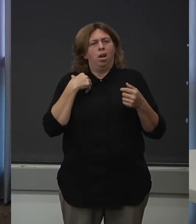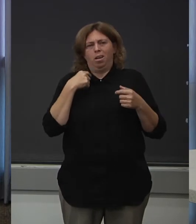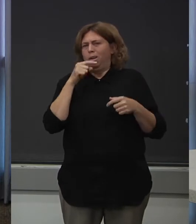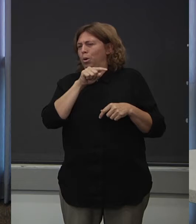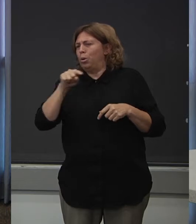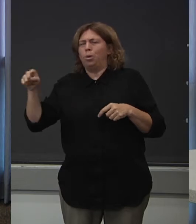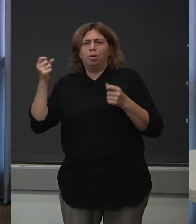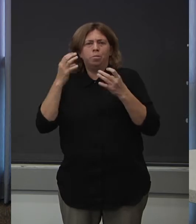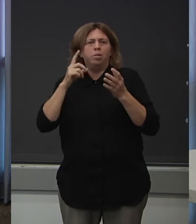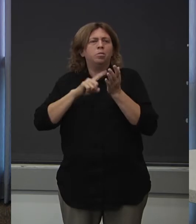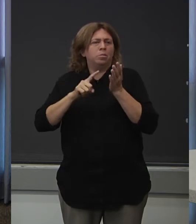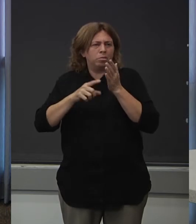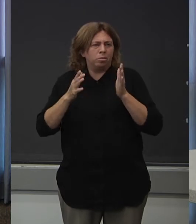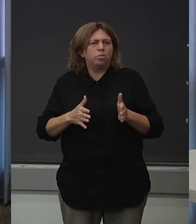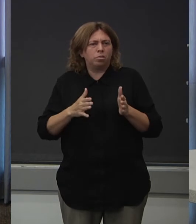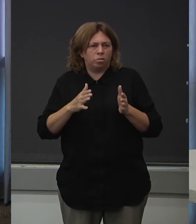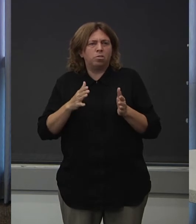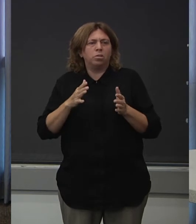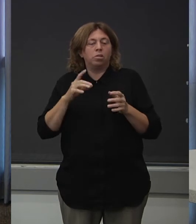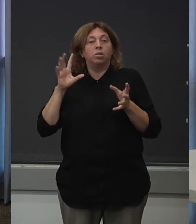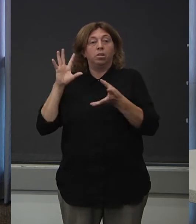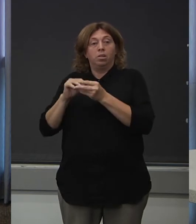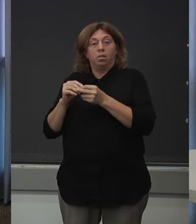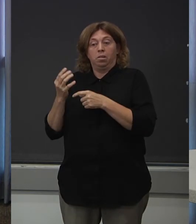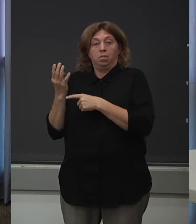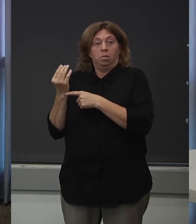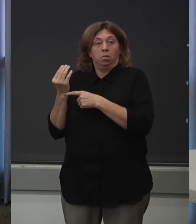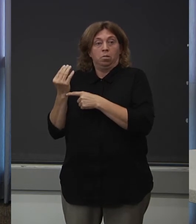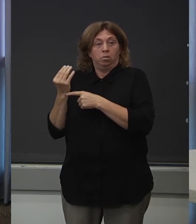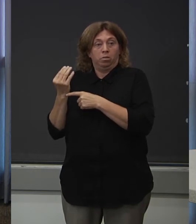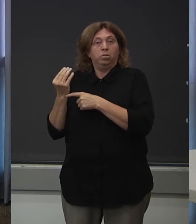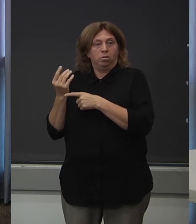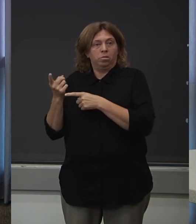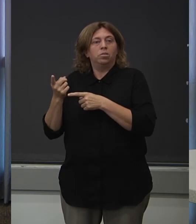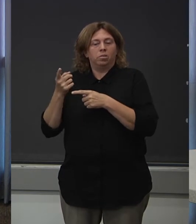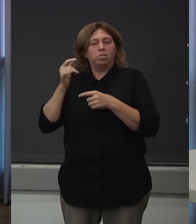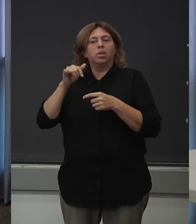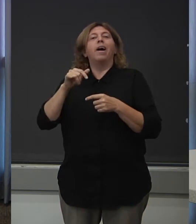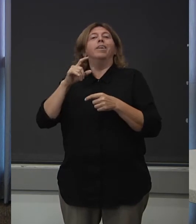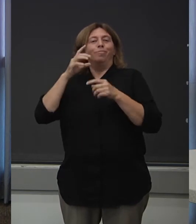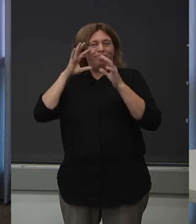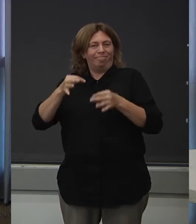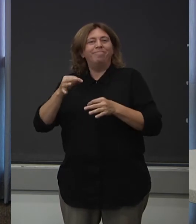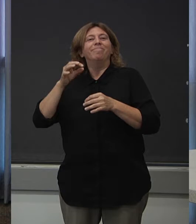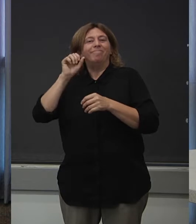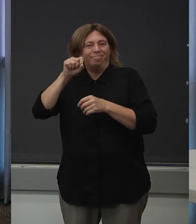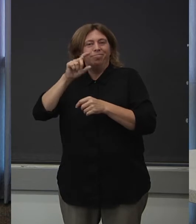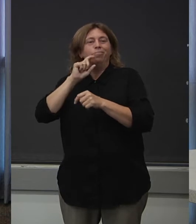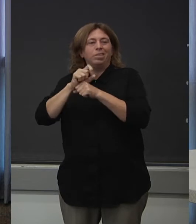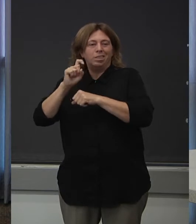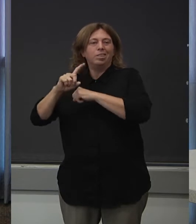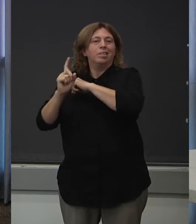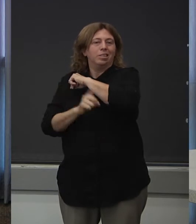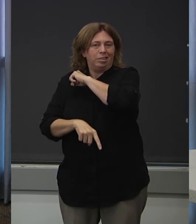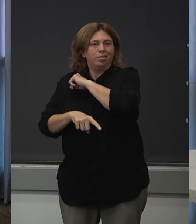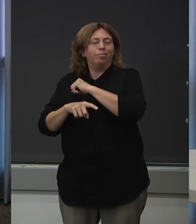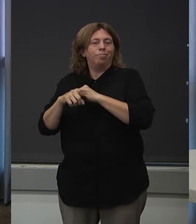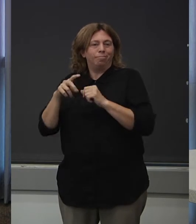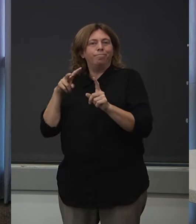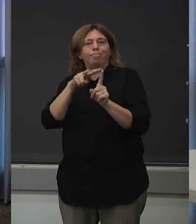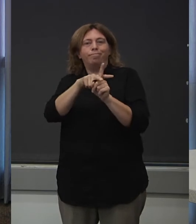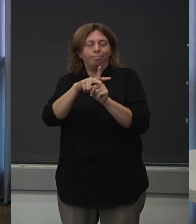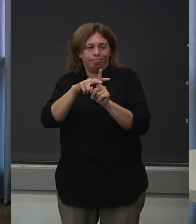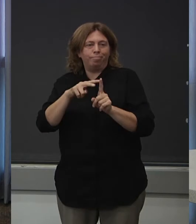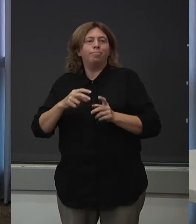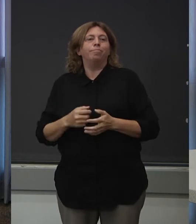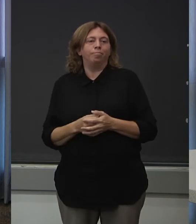of those so far have resulted in citations that included violations and financial penalties. None of those